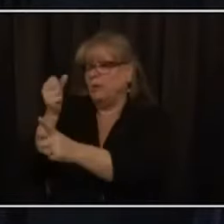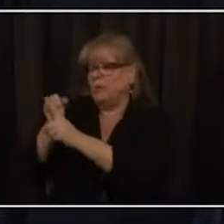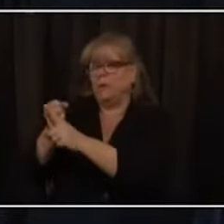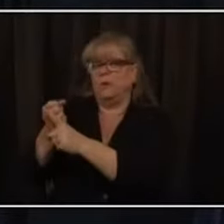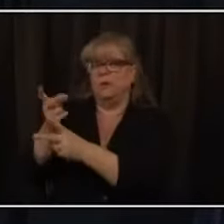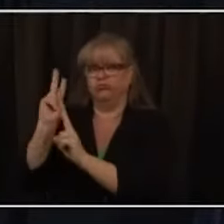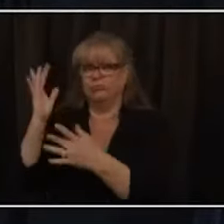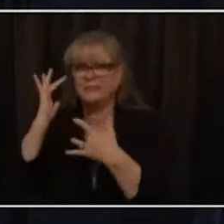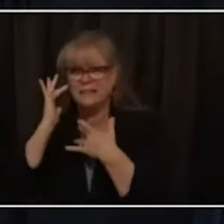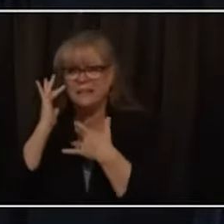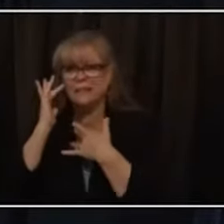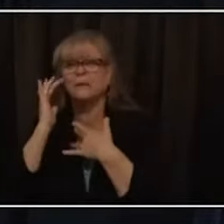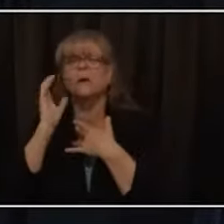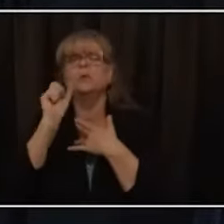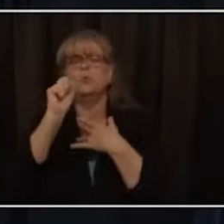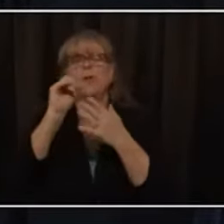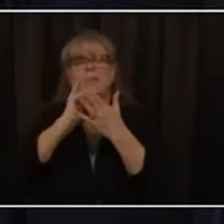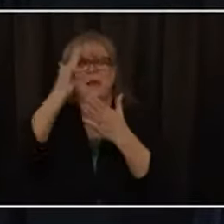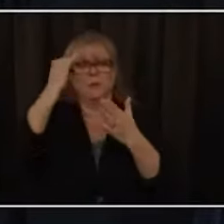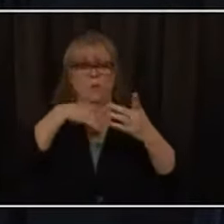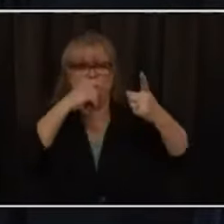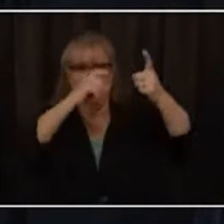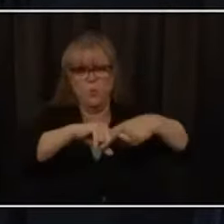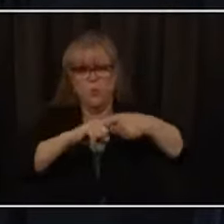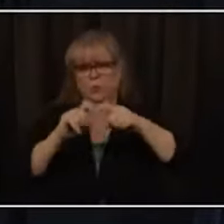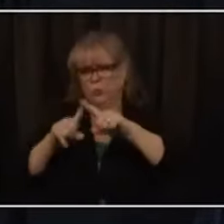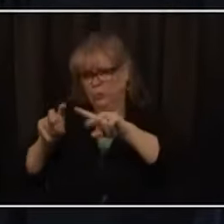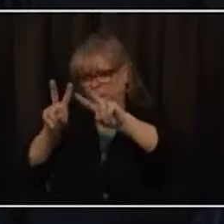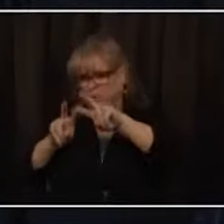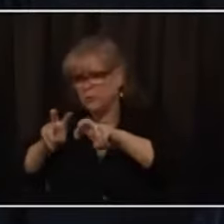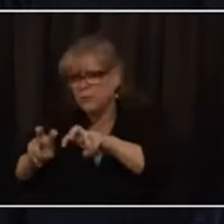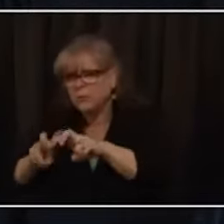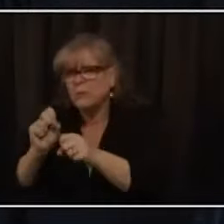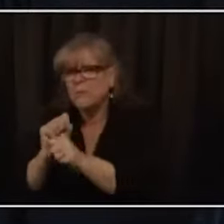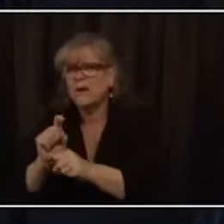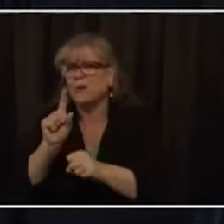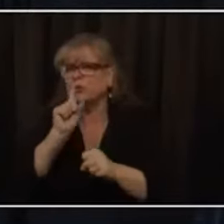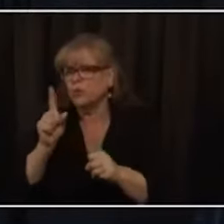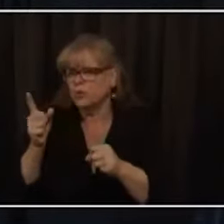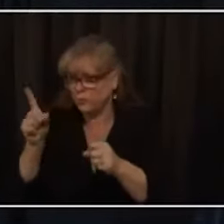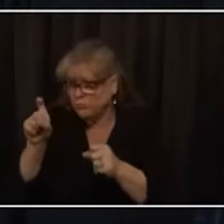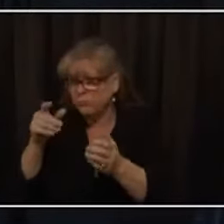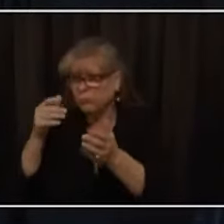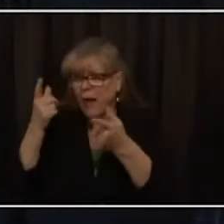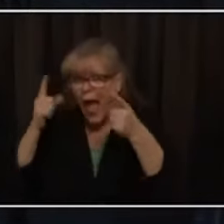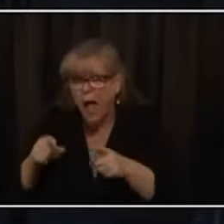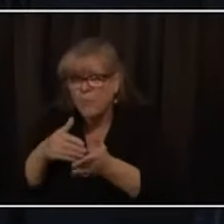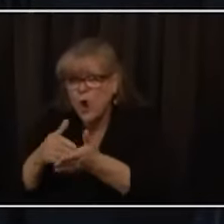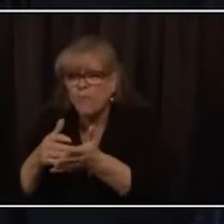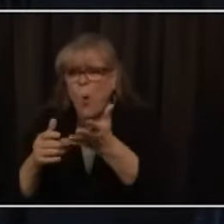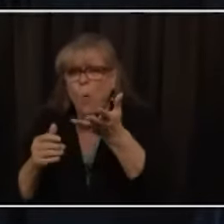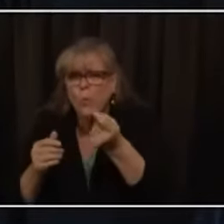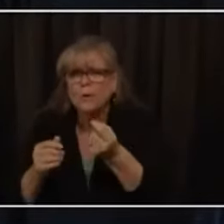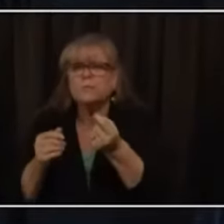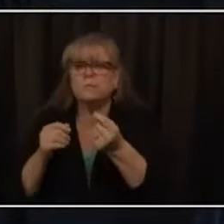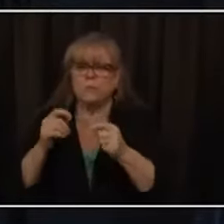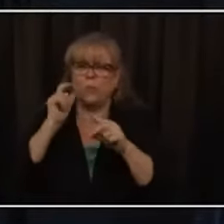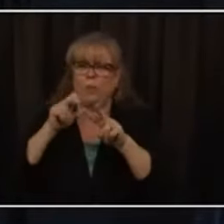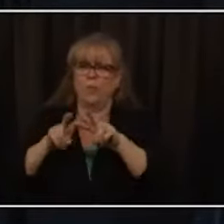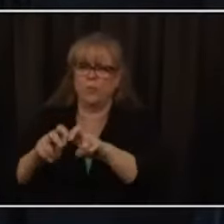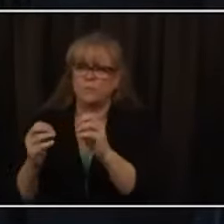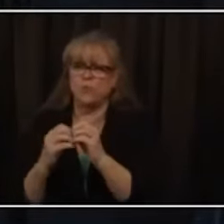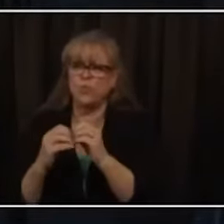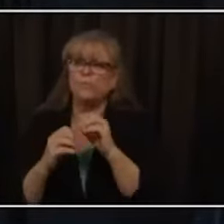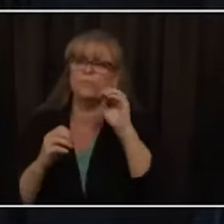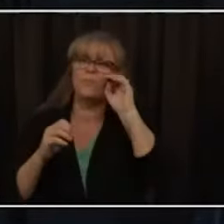weeks following the J&J vaccination. I do expect that over the next day or two, with this